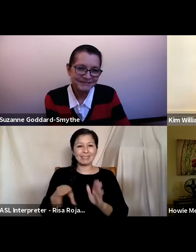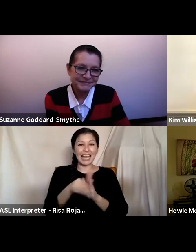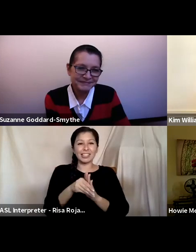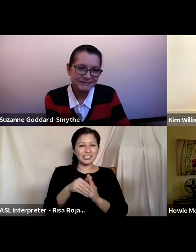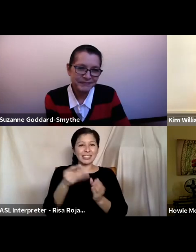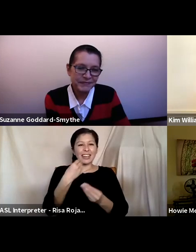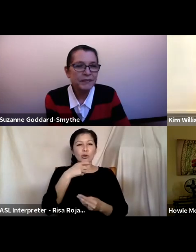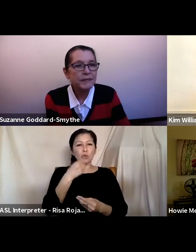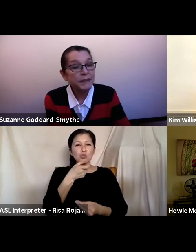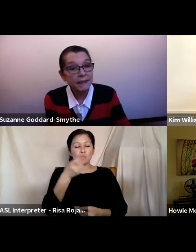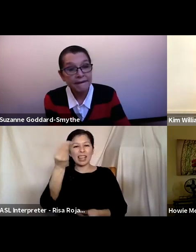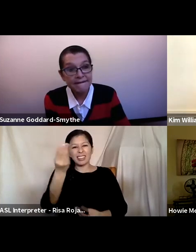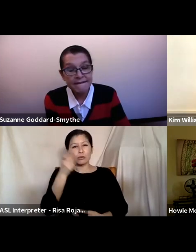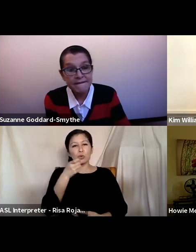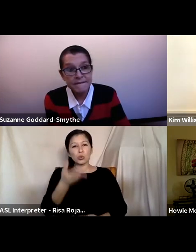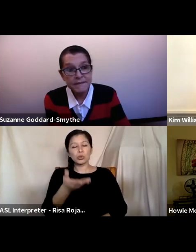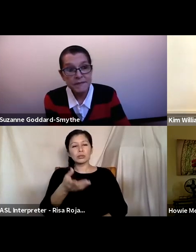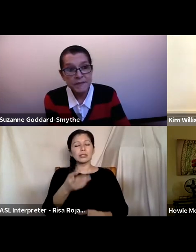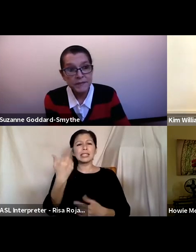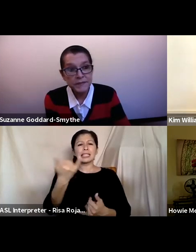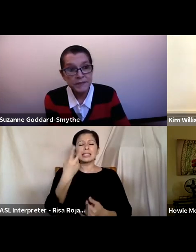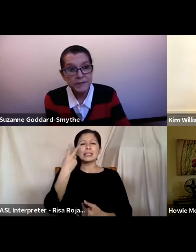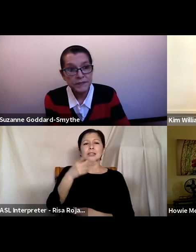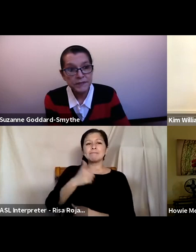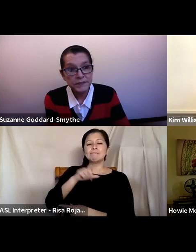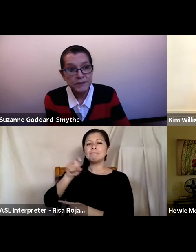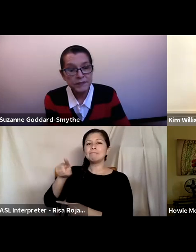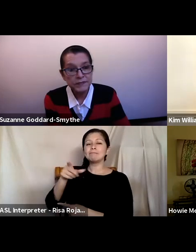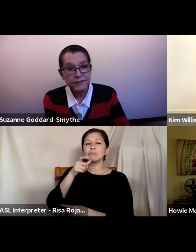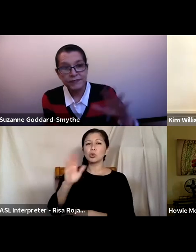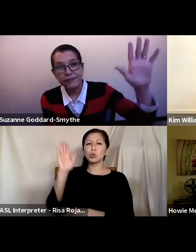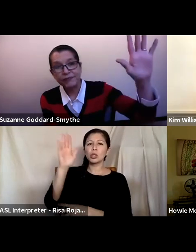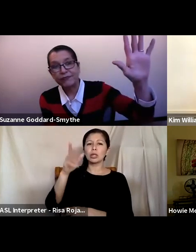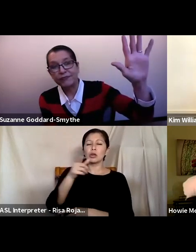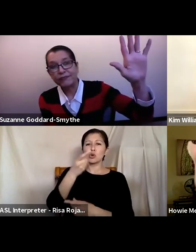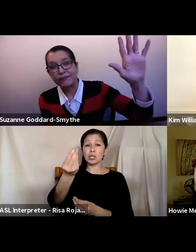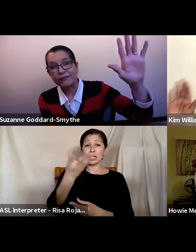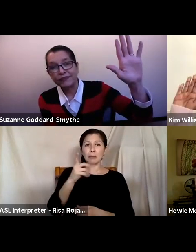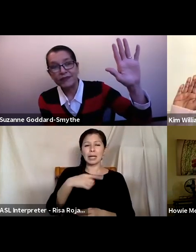like to know, like just a show of hands, who asks the actors to give their height?